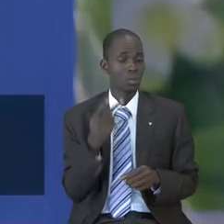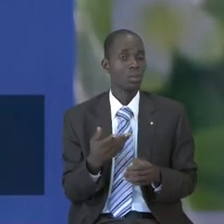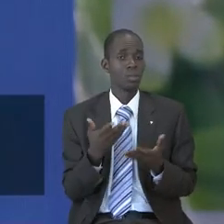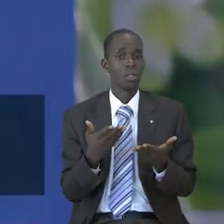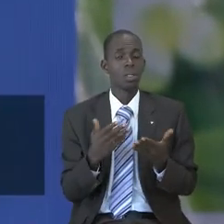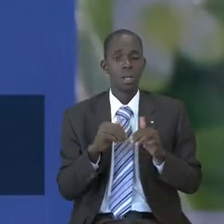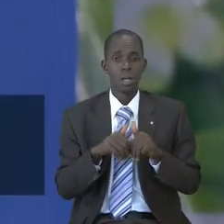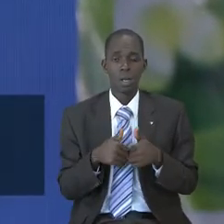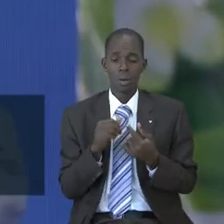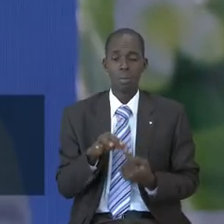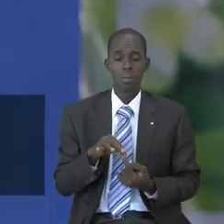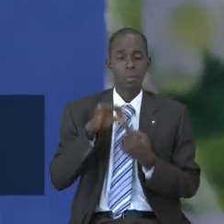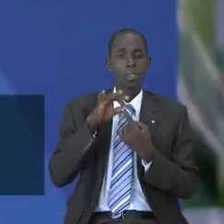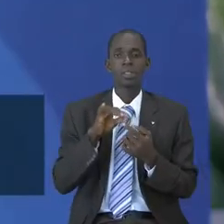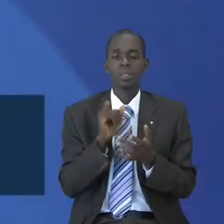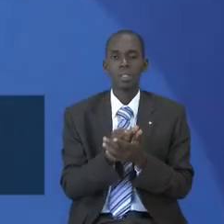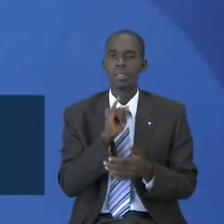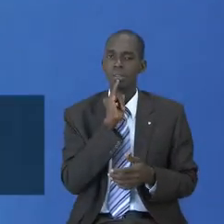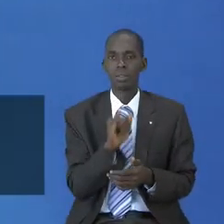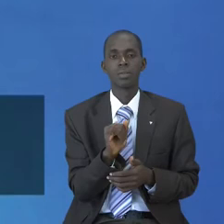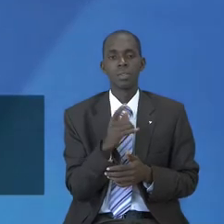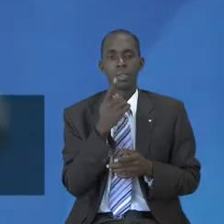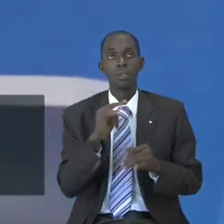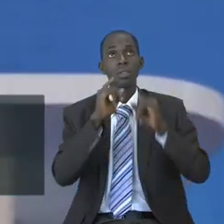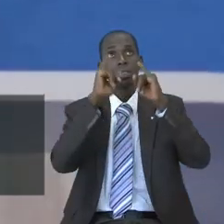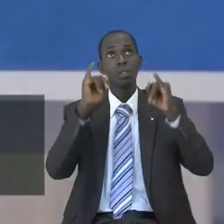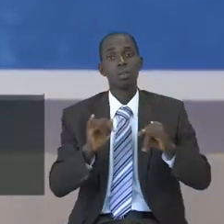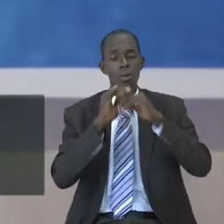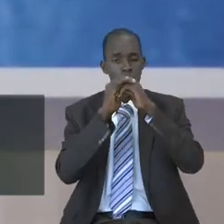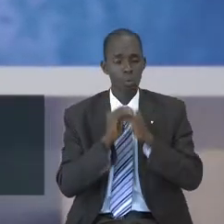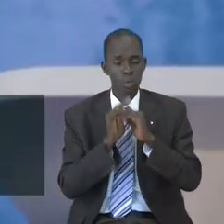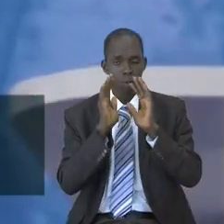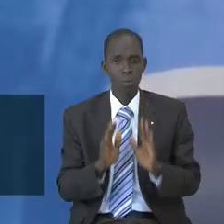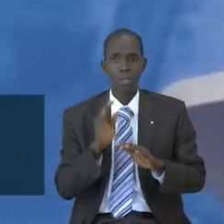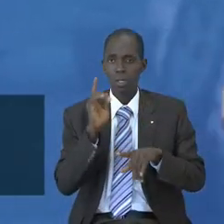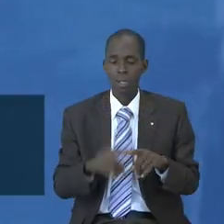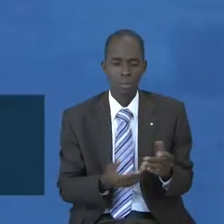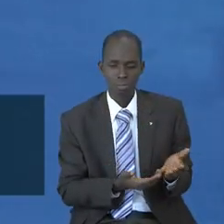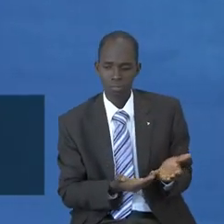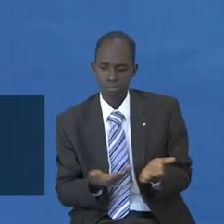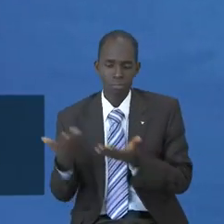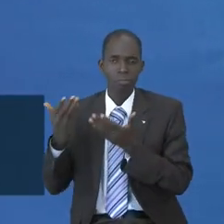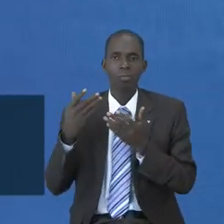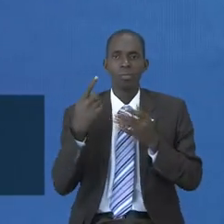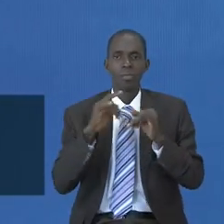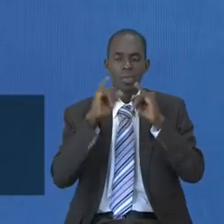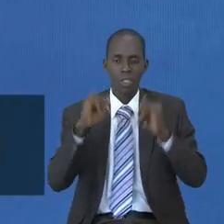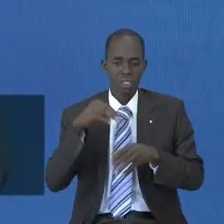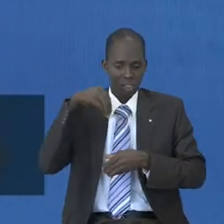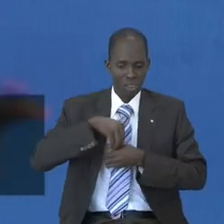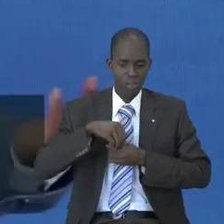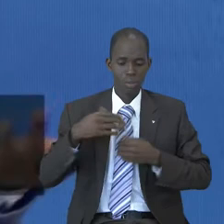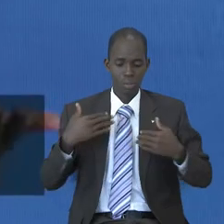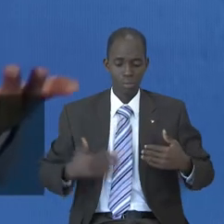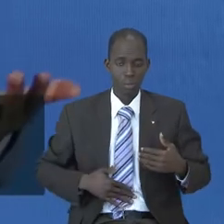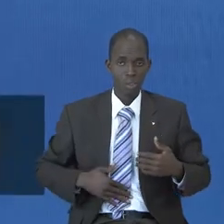Do you see how peculiar that is? The idol worshippers do not carry their idols inside their belly, inside